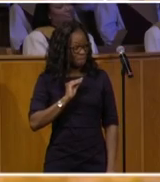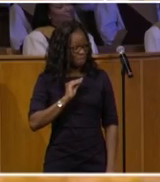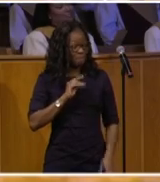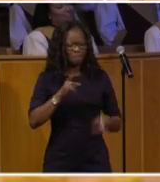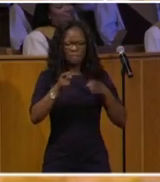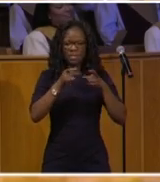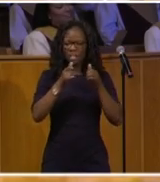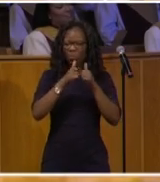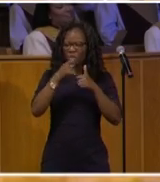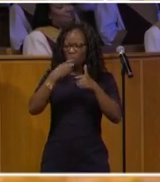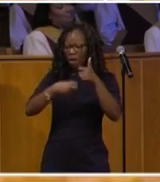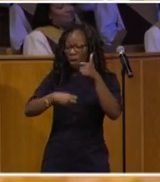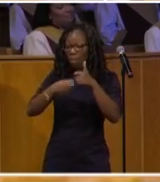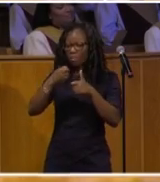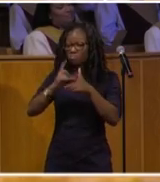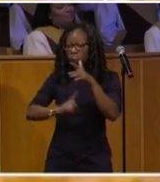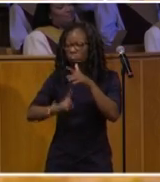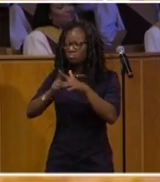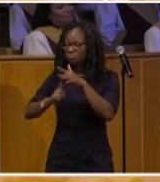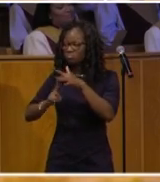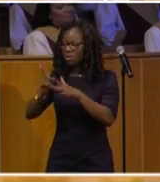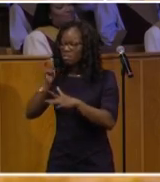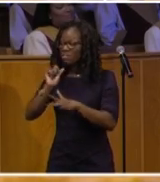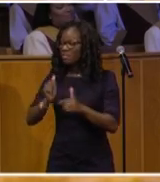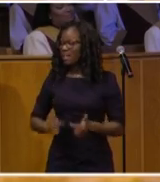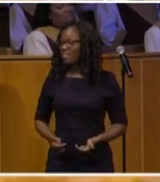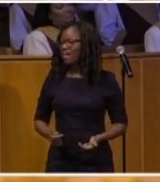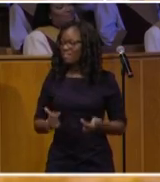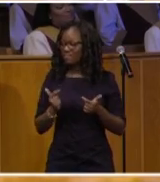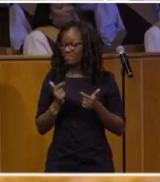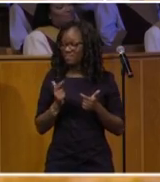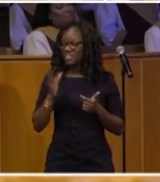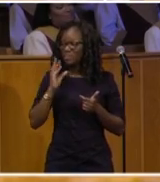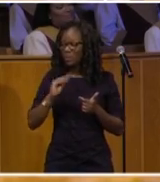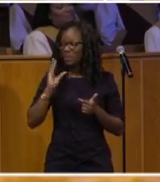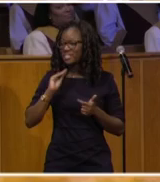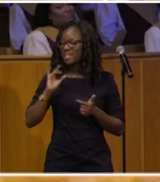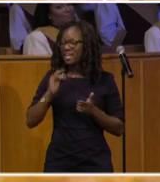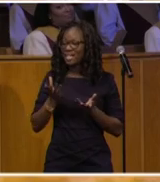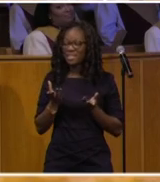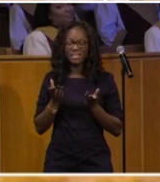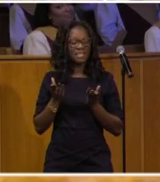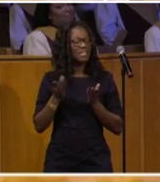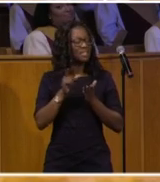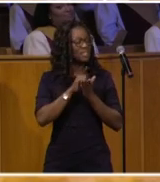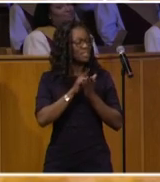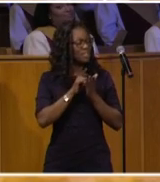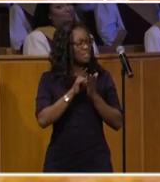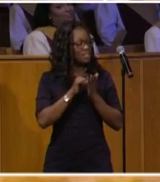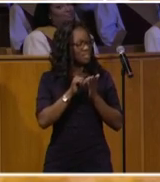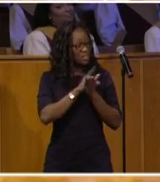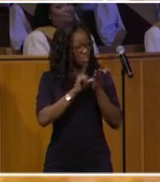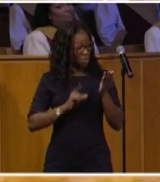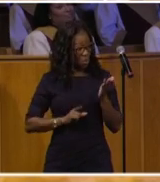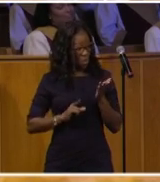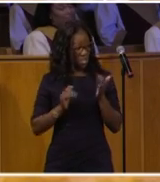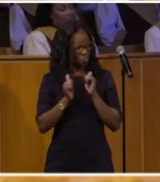dealing with the problems of everyday life and experiencing the fact that the Lord is in that life with us.